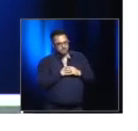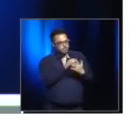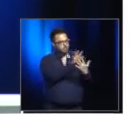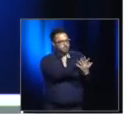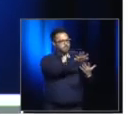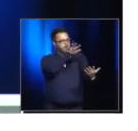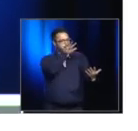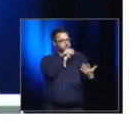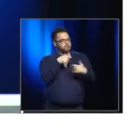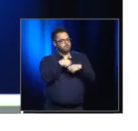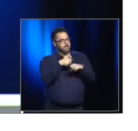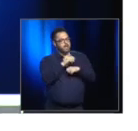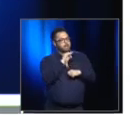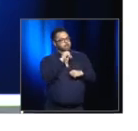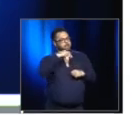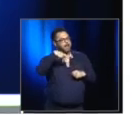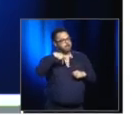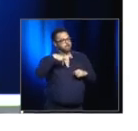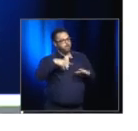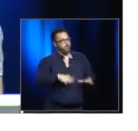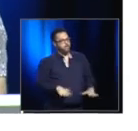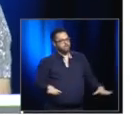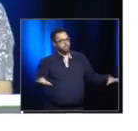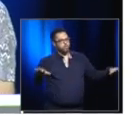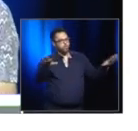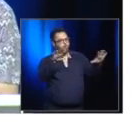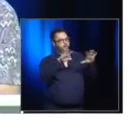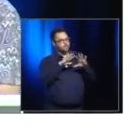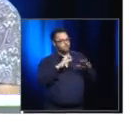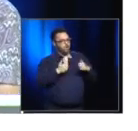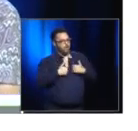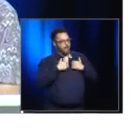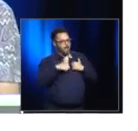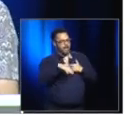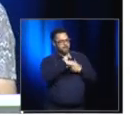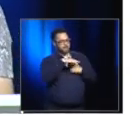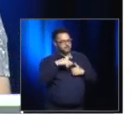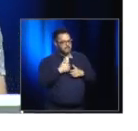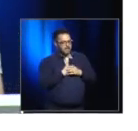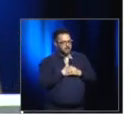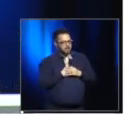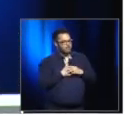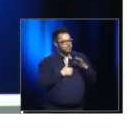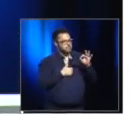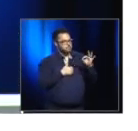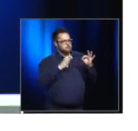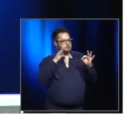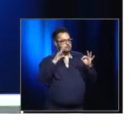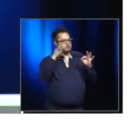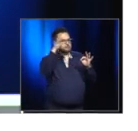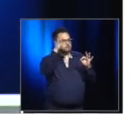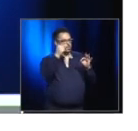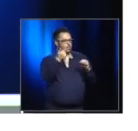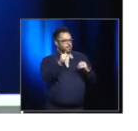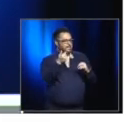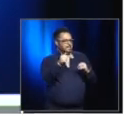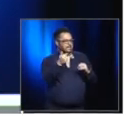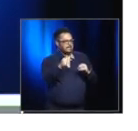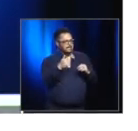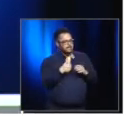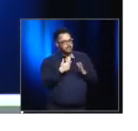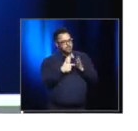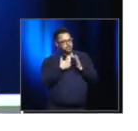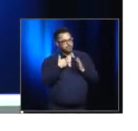give us maps of the overall habitat importance, which is the lower left figure. The little green area is our map of